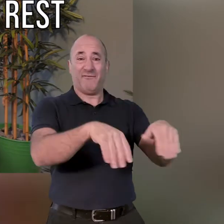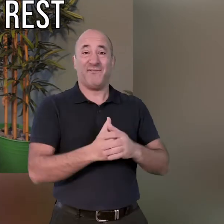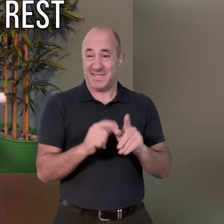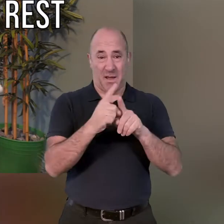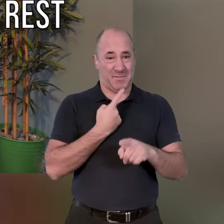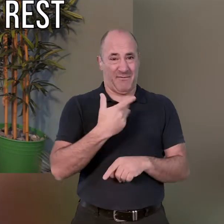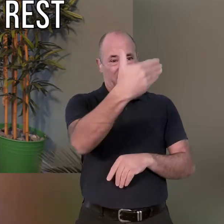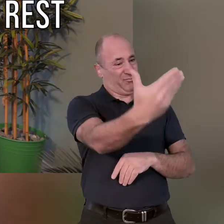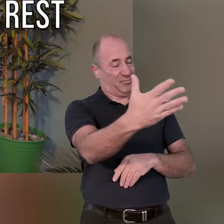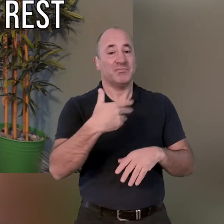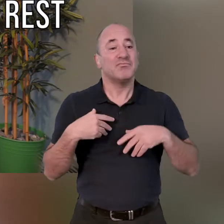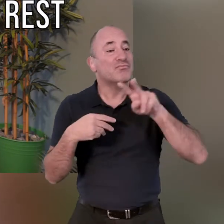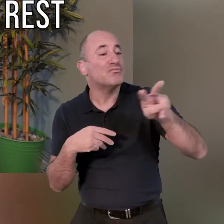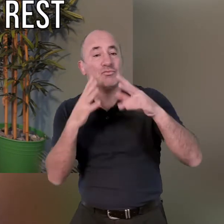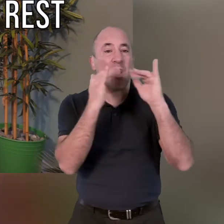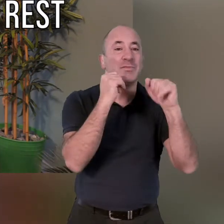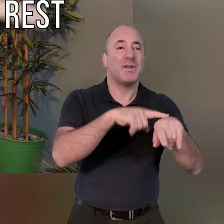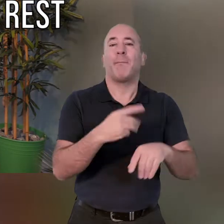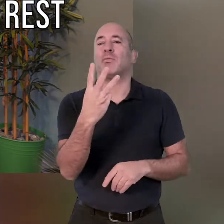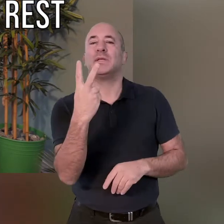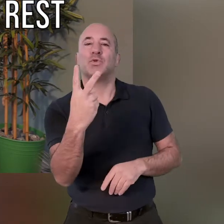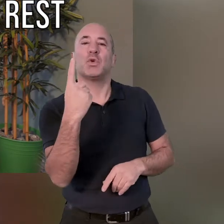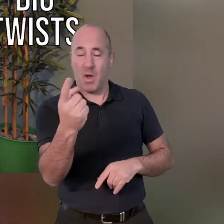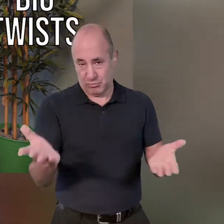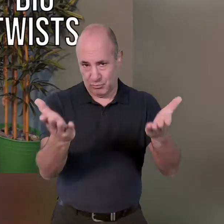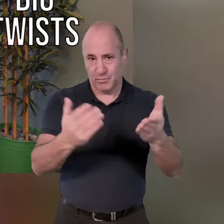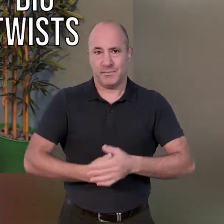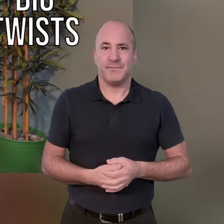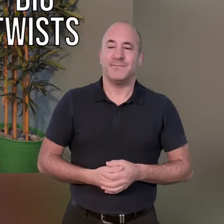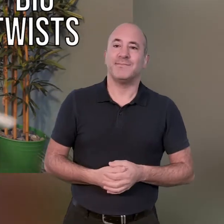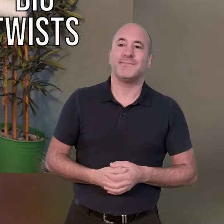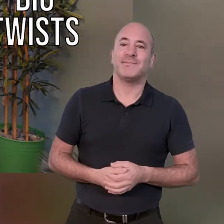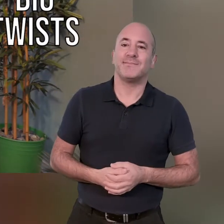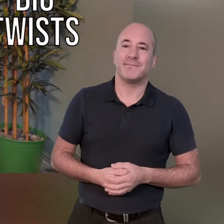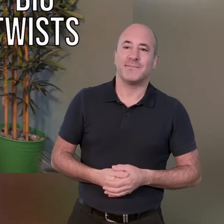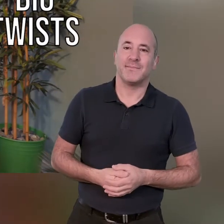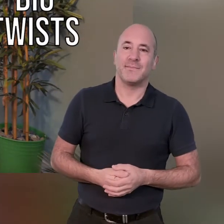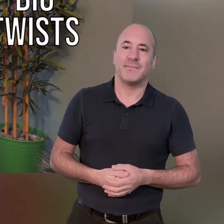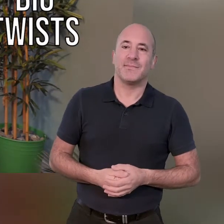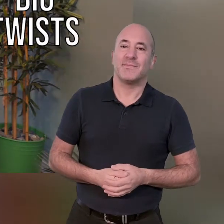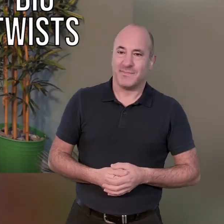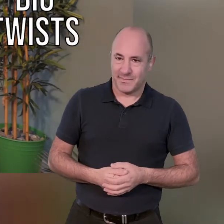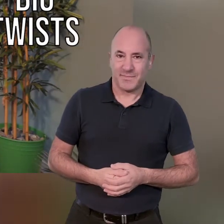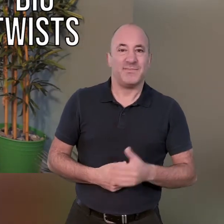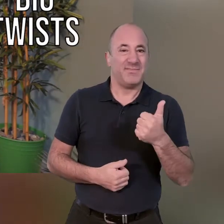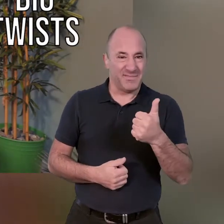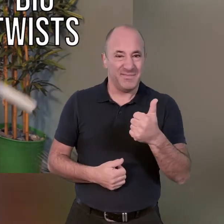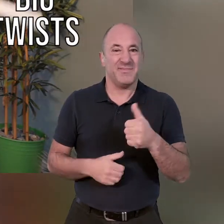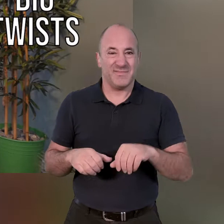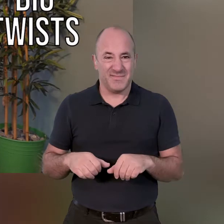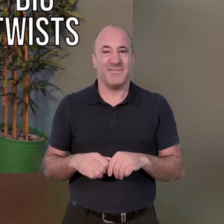me and that's really helping me out. Okay, 3, 2, 1, off we go. So that's it. So here it's